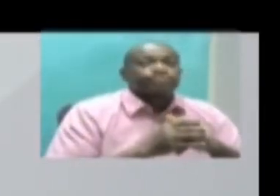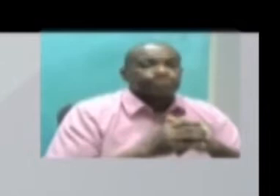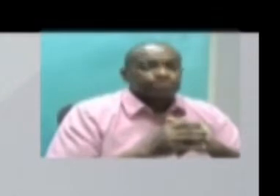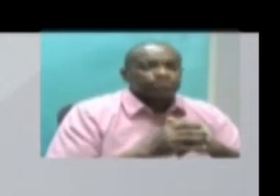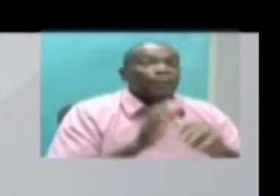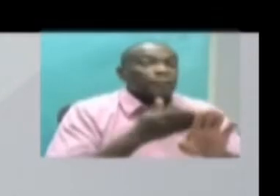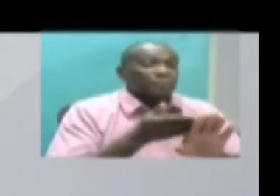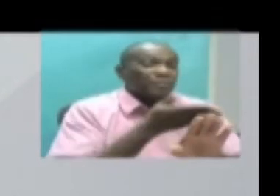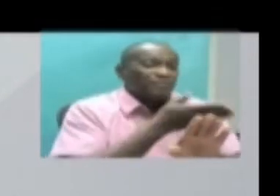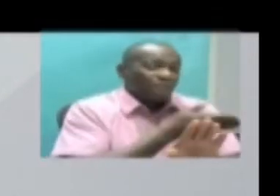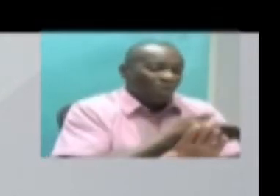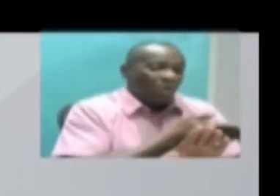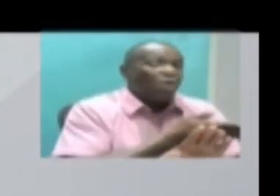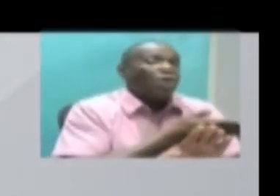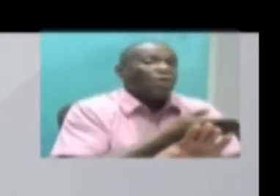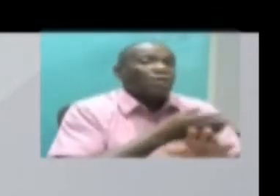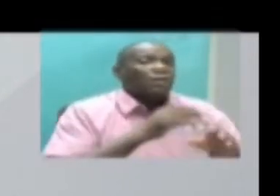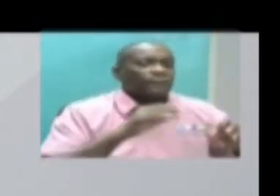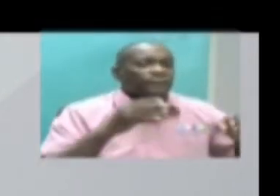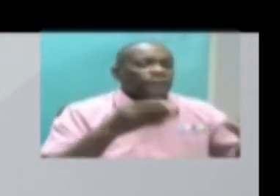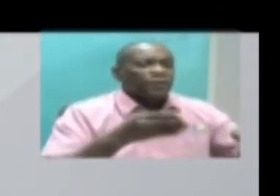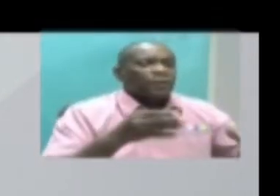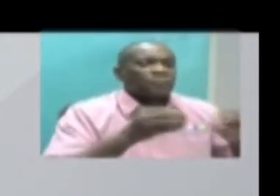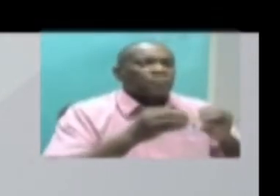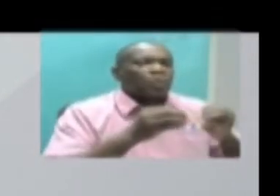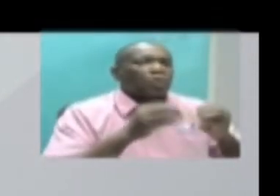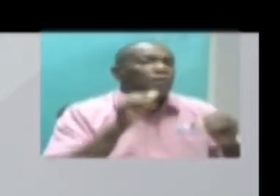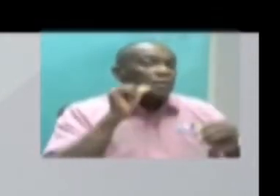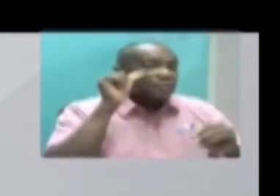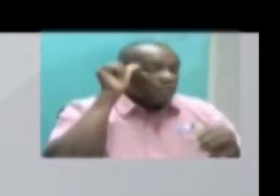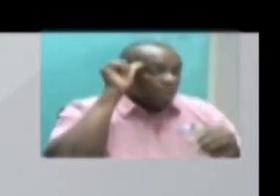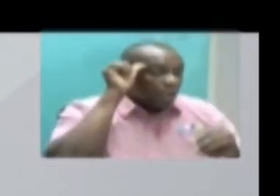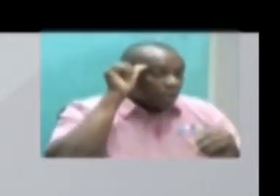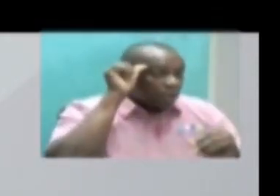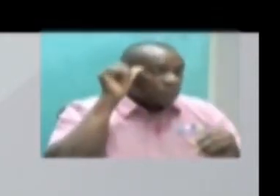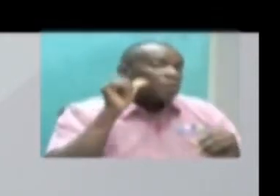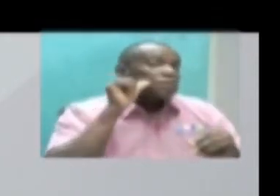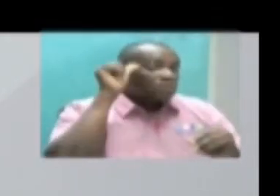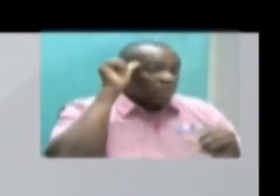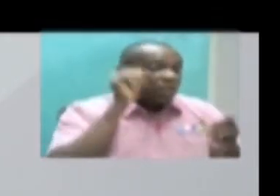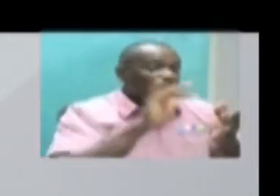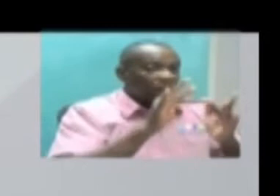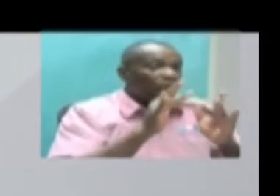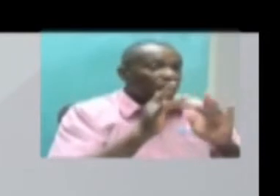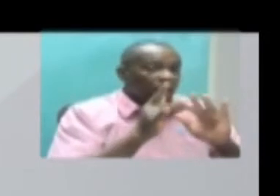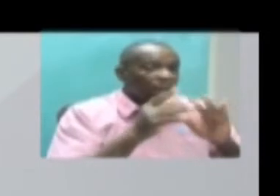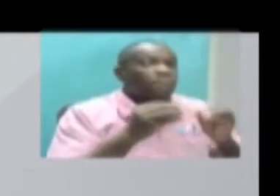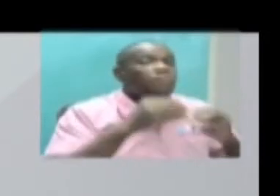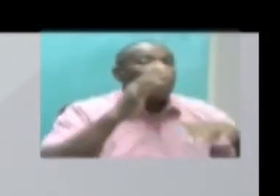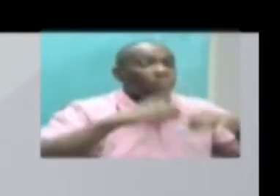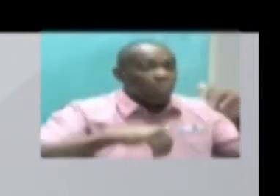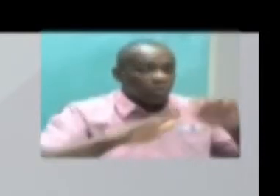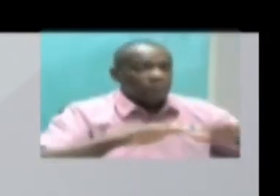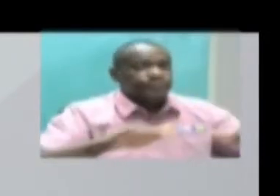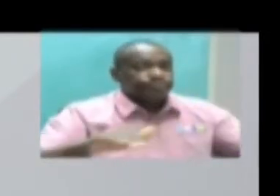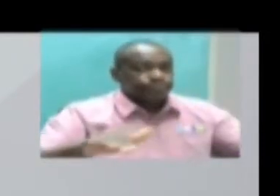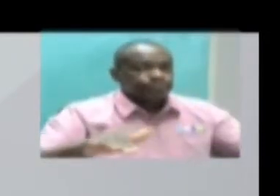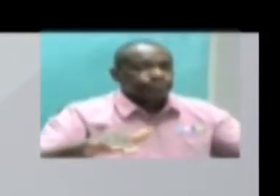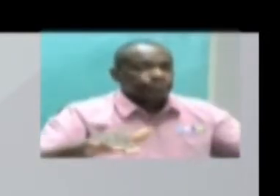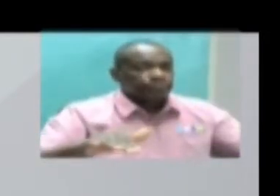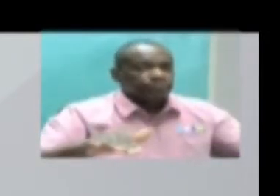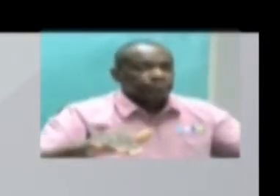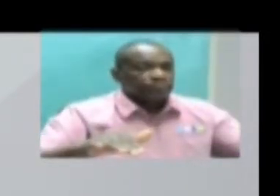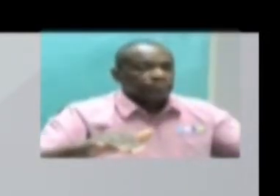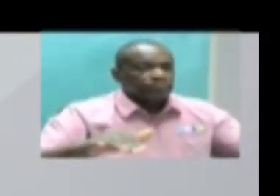more adults as it relates to them being online more than the kids. But with the